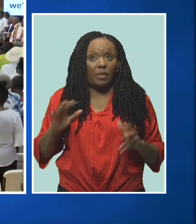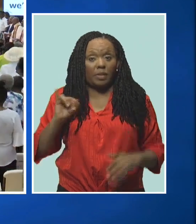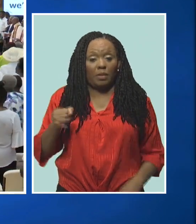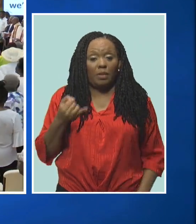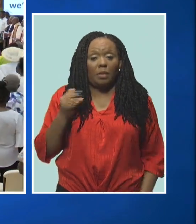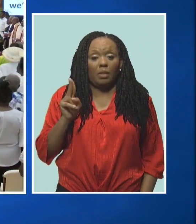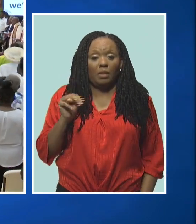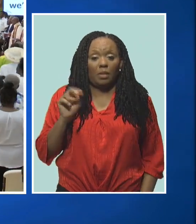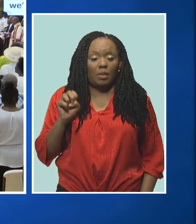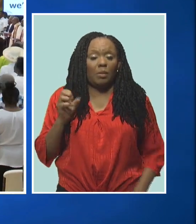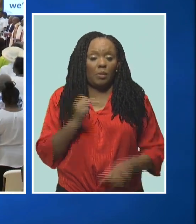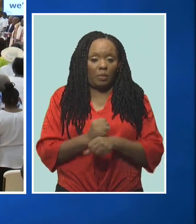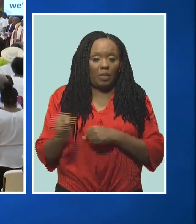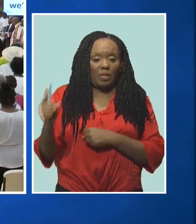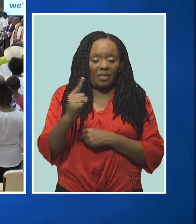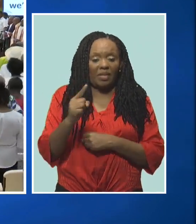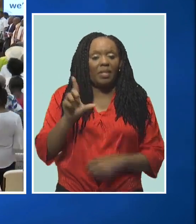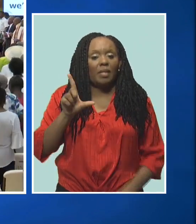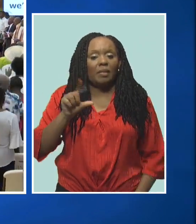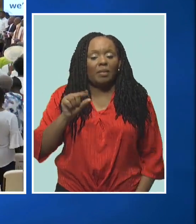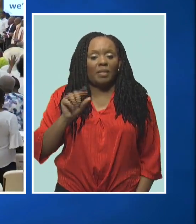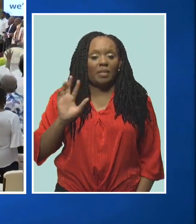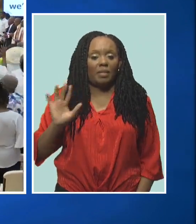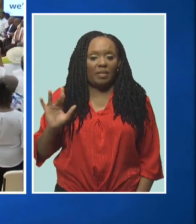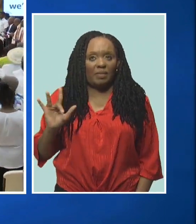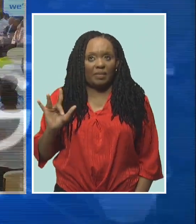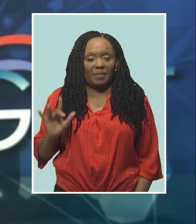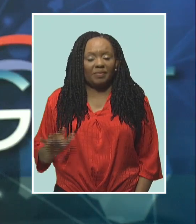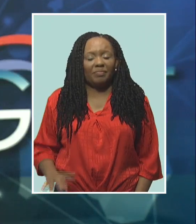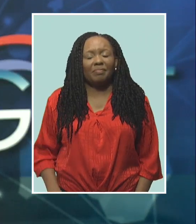2025. Akeem Plinkett, CBC News.